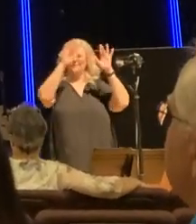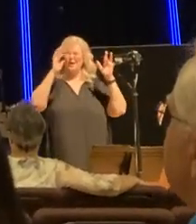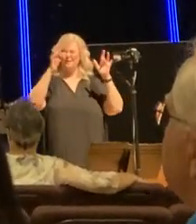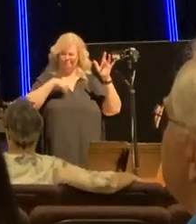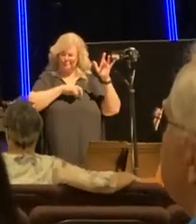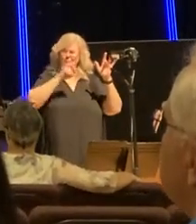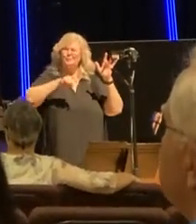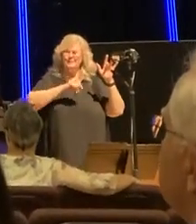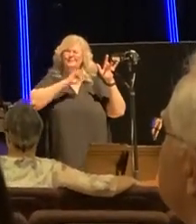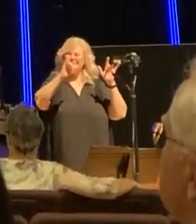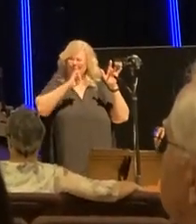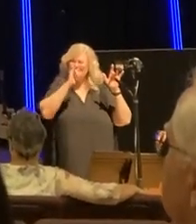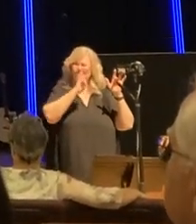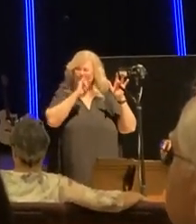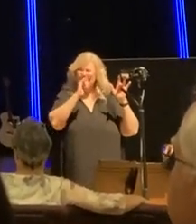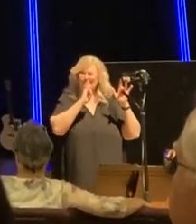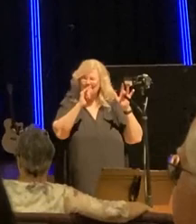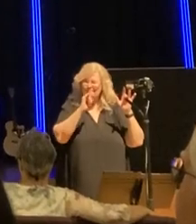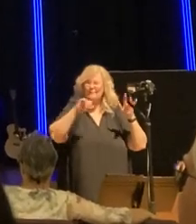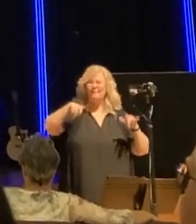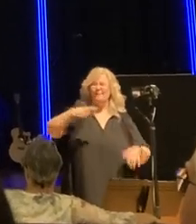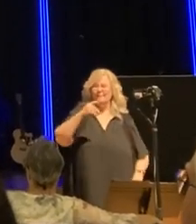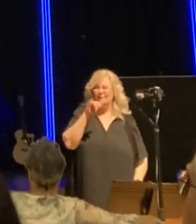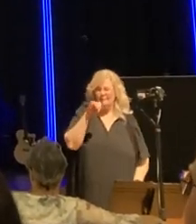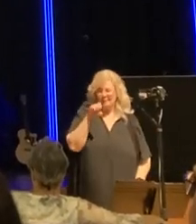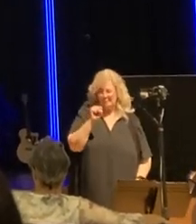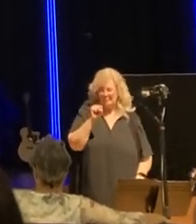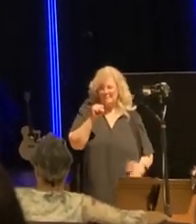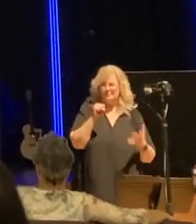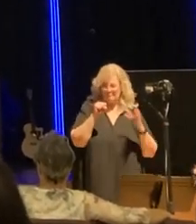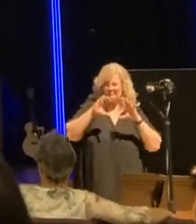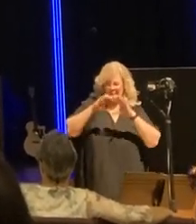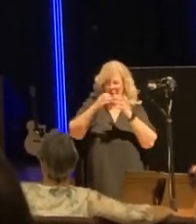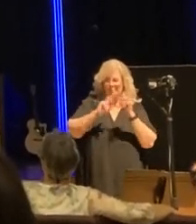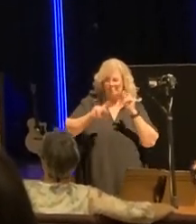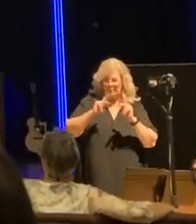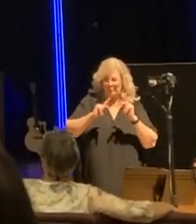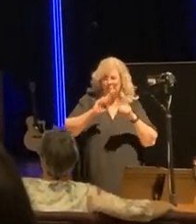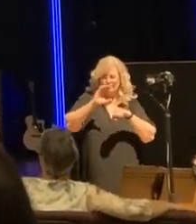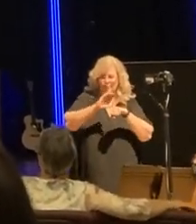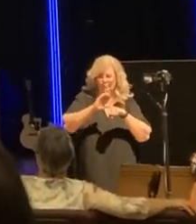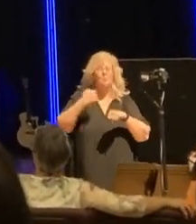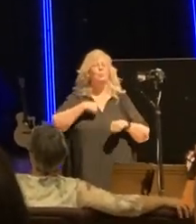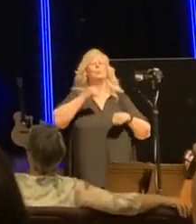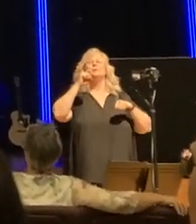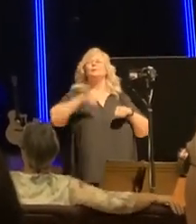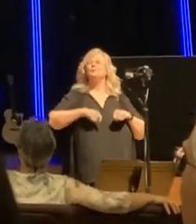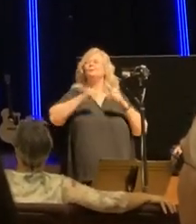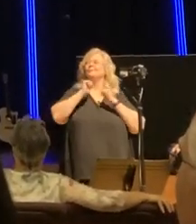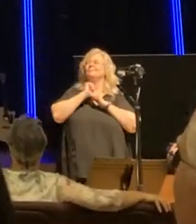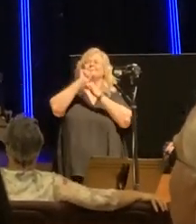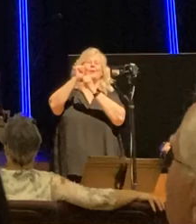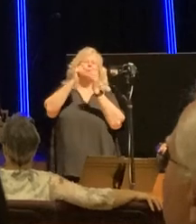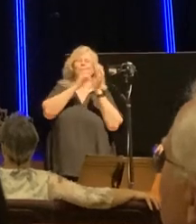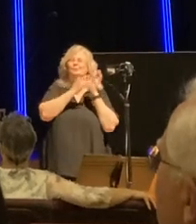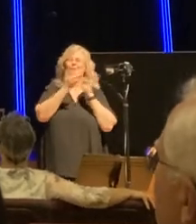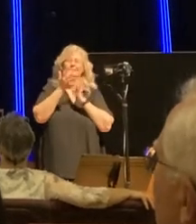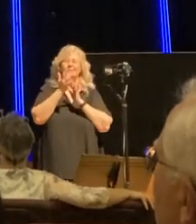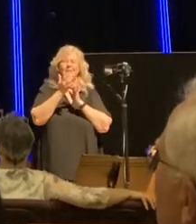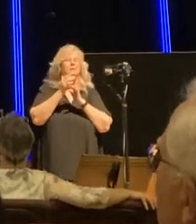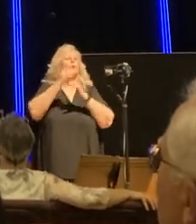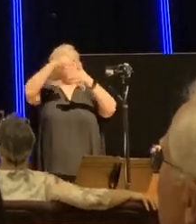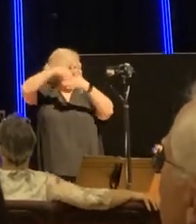That's what Philippians is going to share with us in just a second. We are called to shine like stars in this dark world. We are called to go into the world,